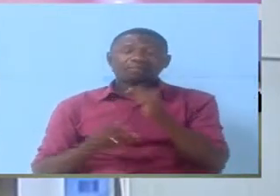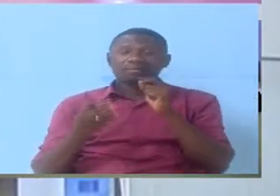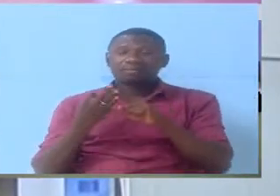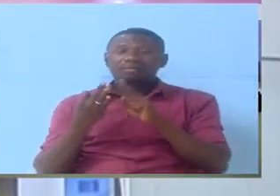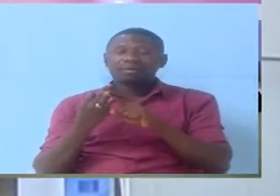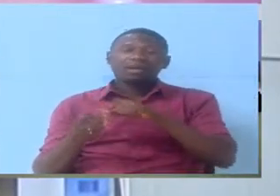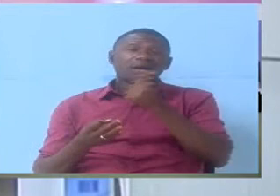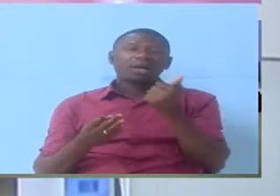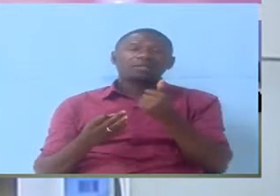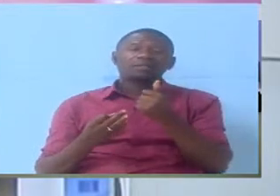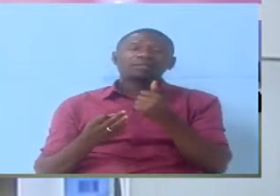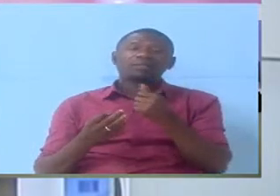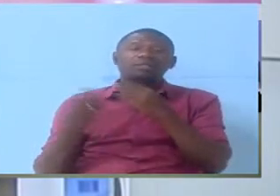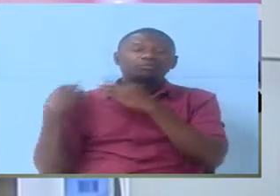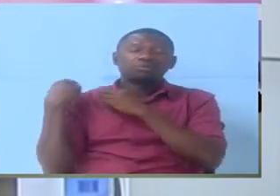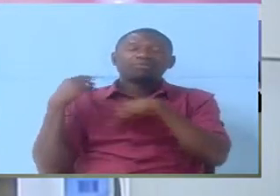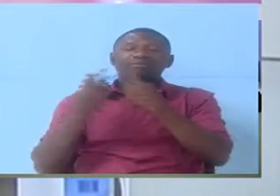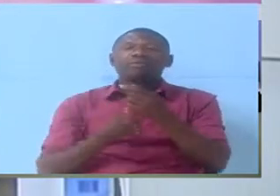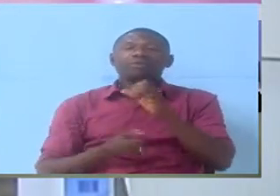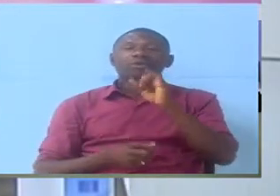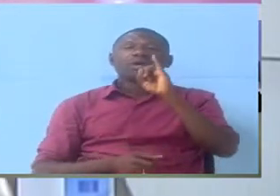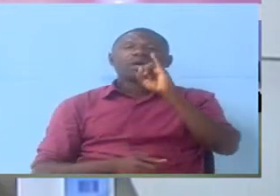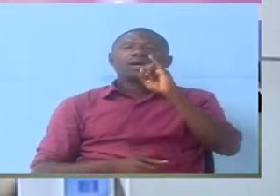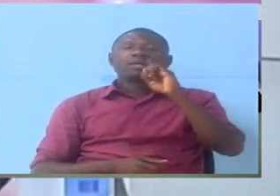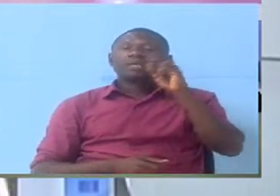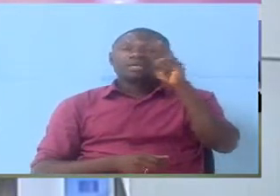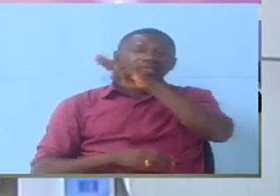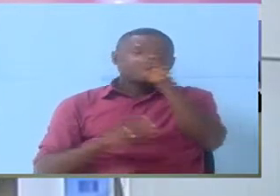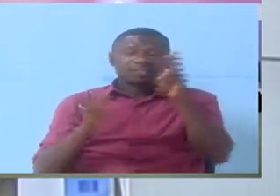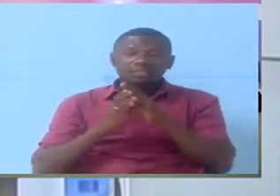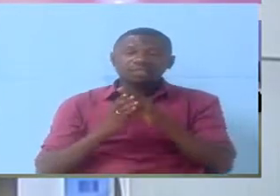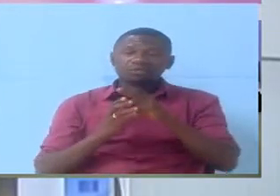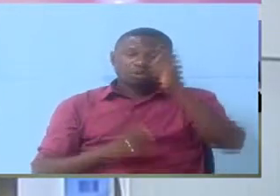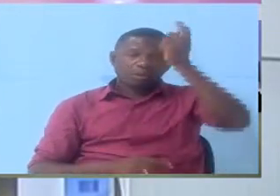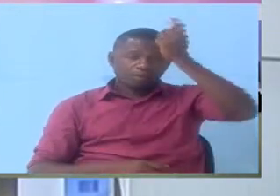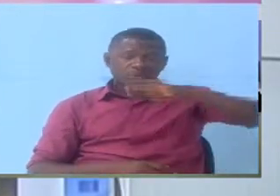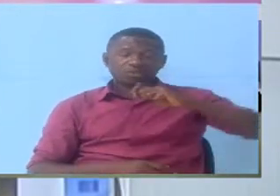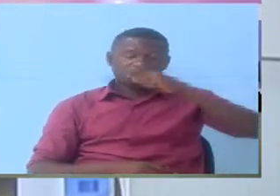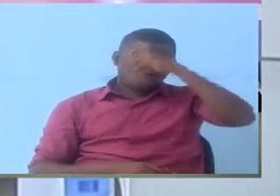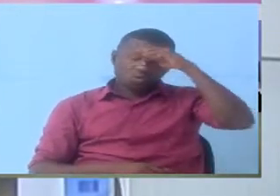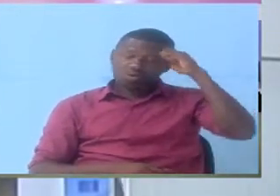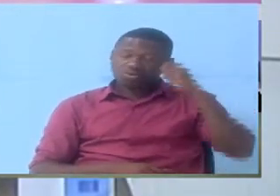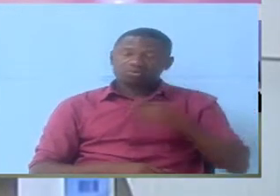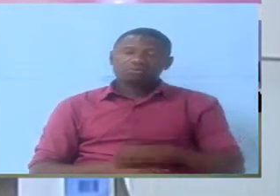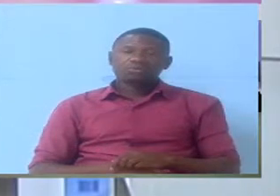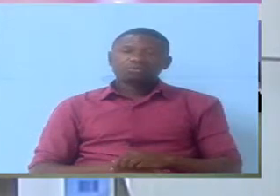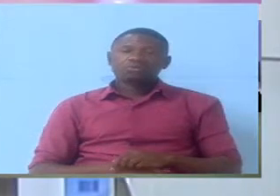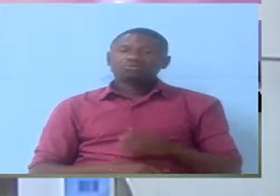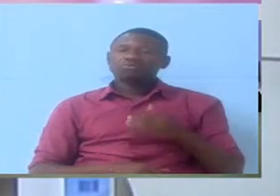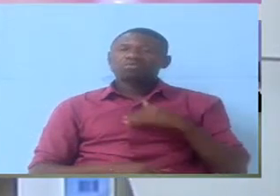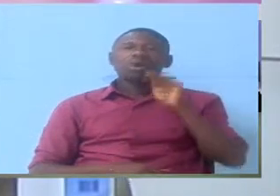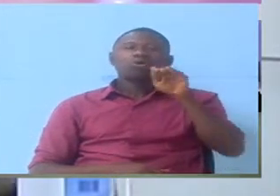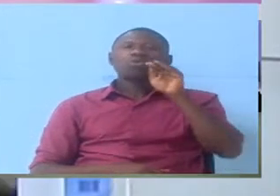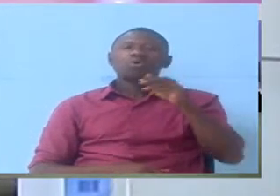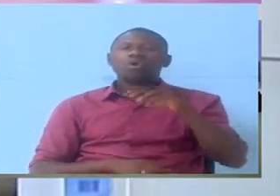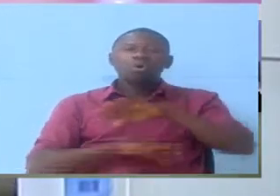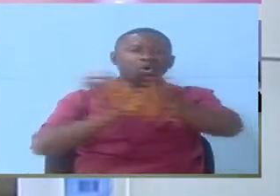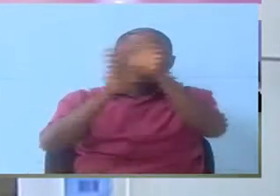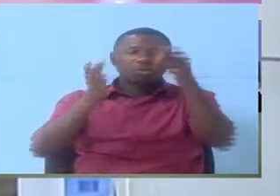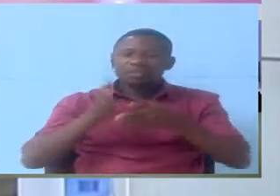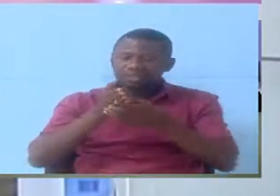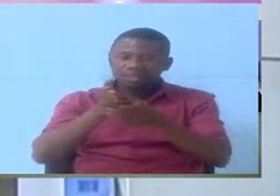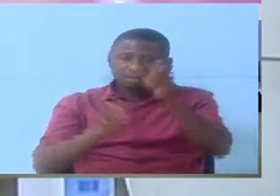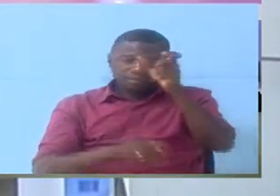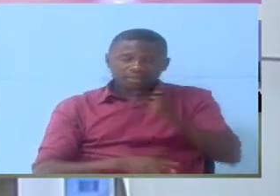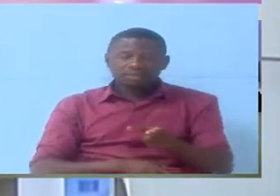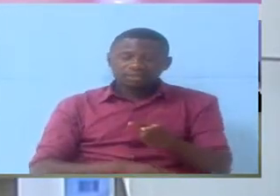Aning banku ni banku tema police bunda. So I call all the commanders. Ngawo nyaton kulu bekili. And then brief them. Mkachateye. I